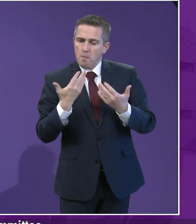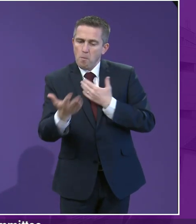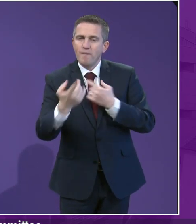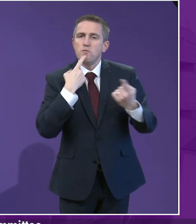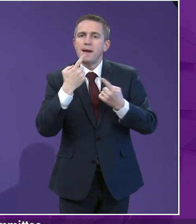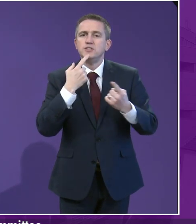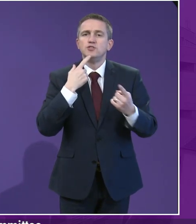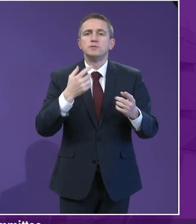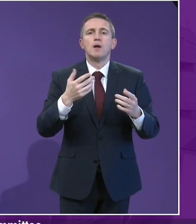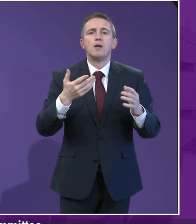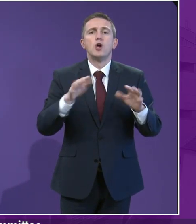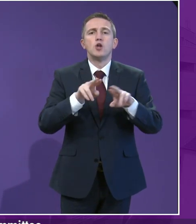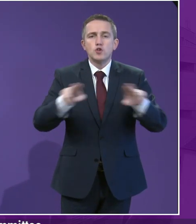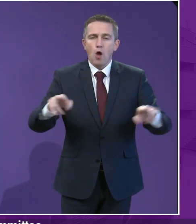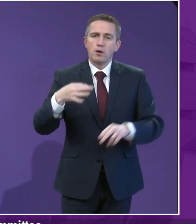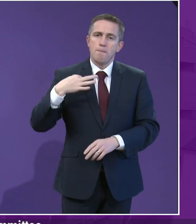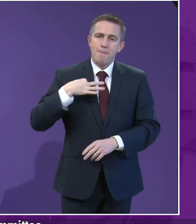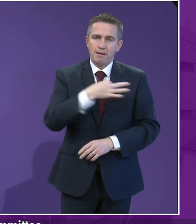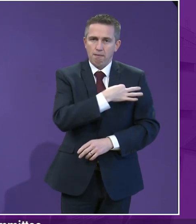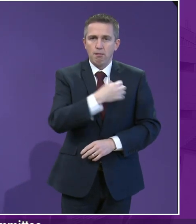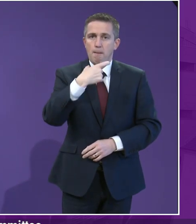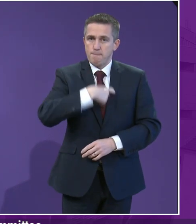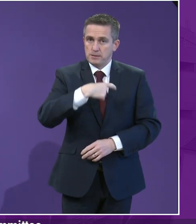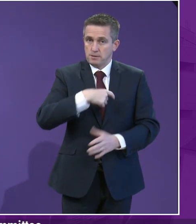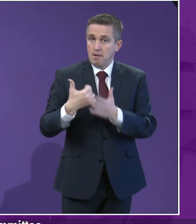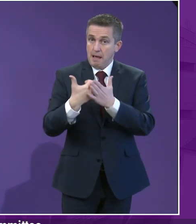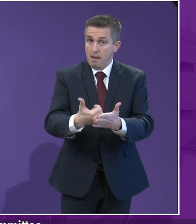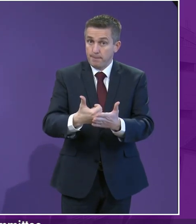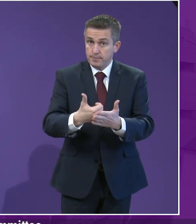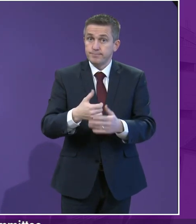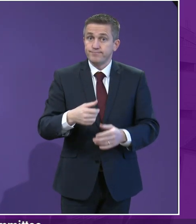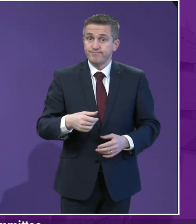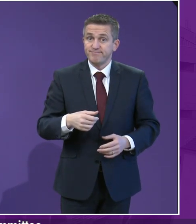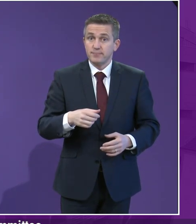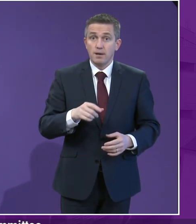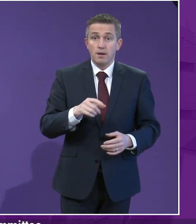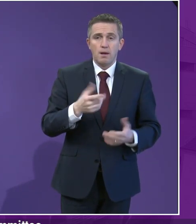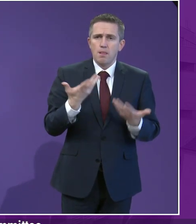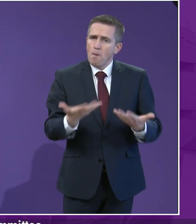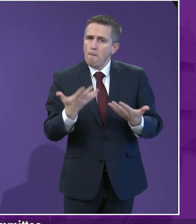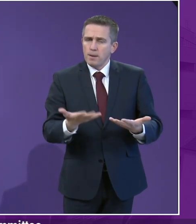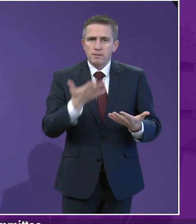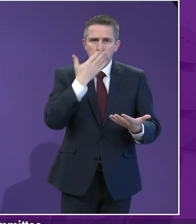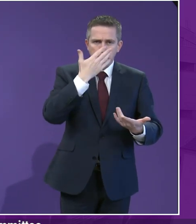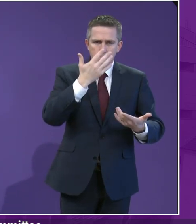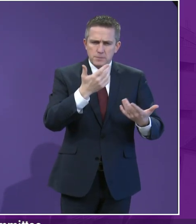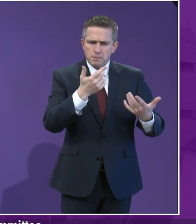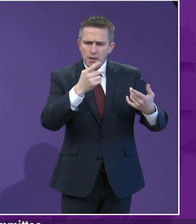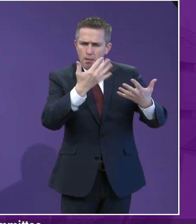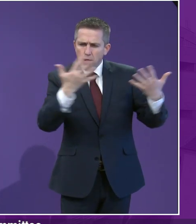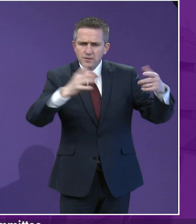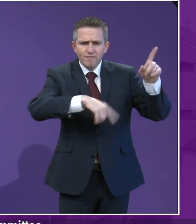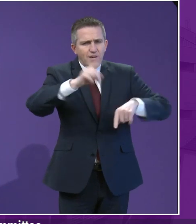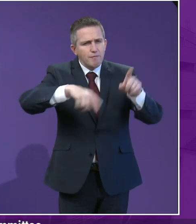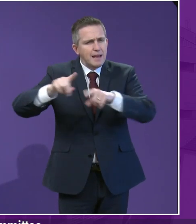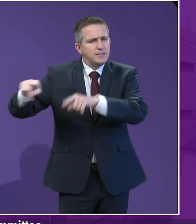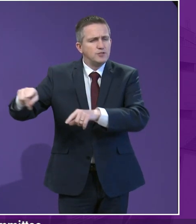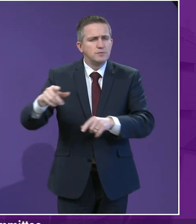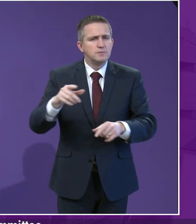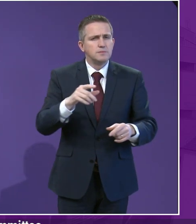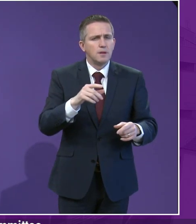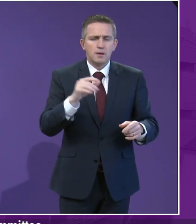sort of sector-wide guideline for DSA, then we would be able to assess people much earlier and we